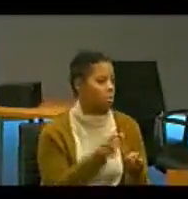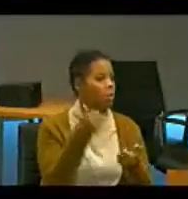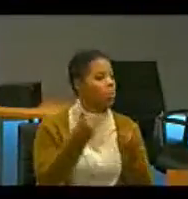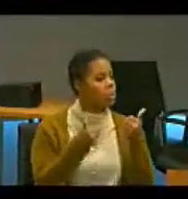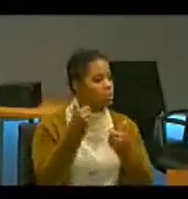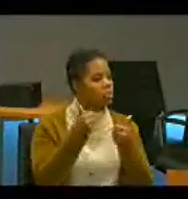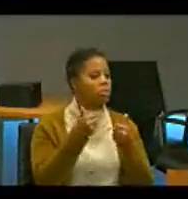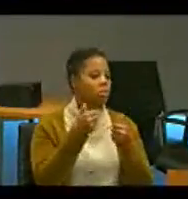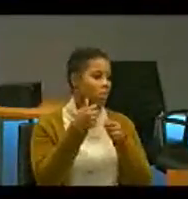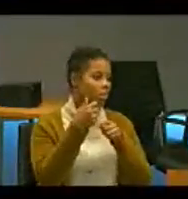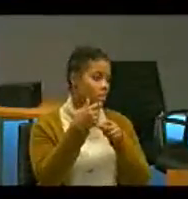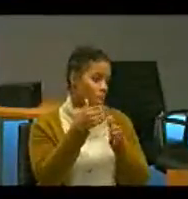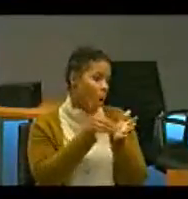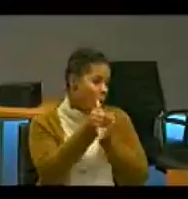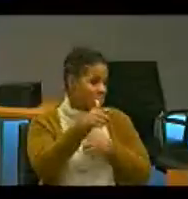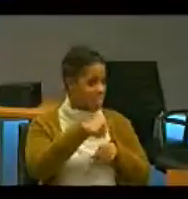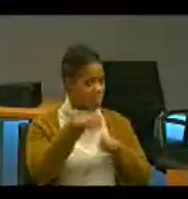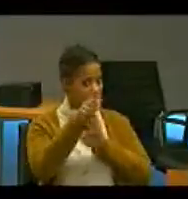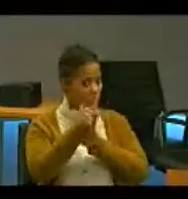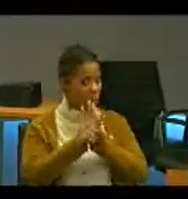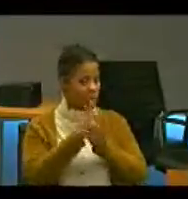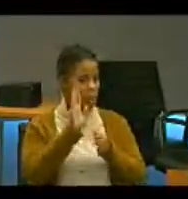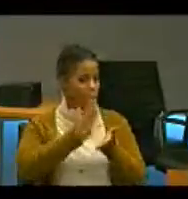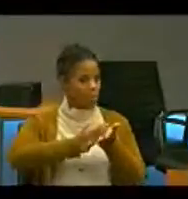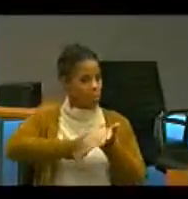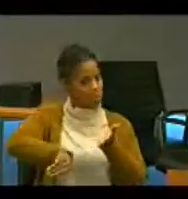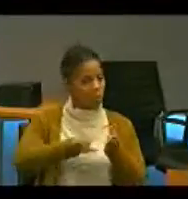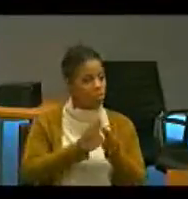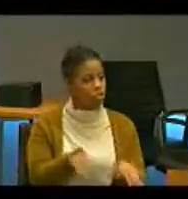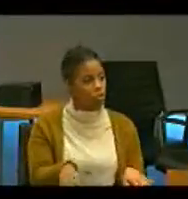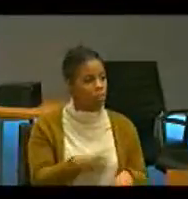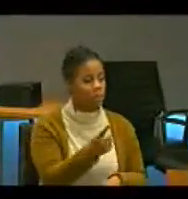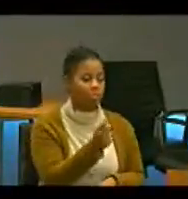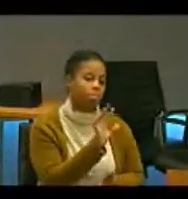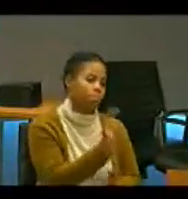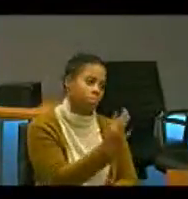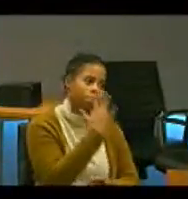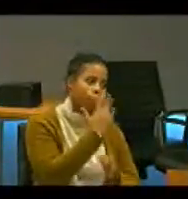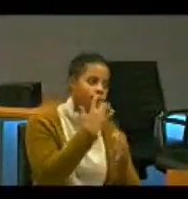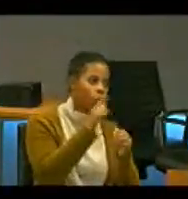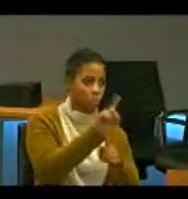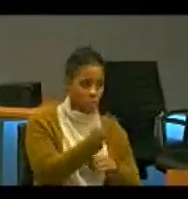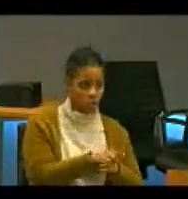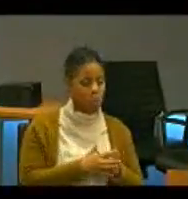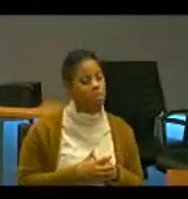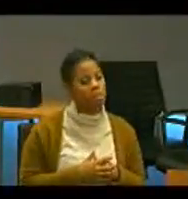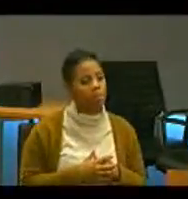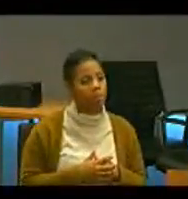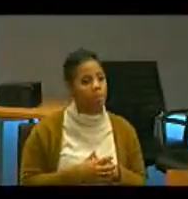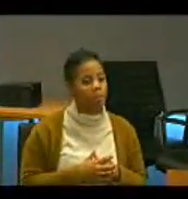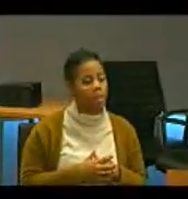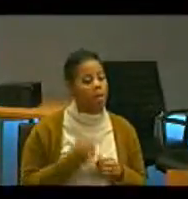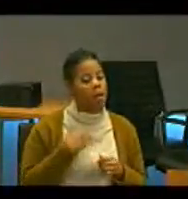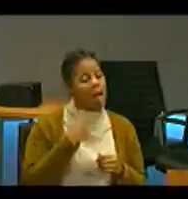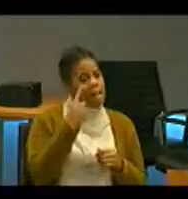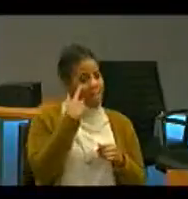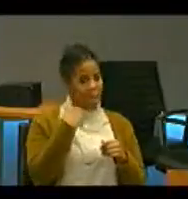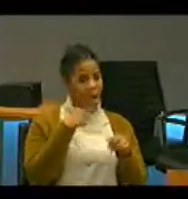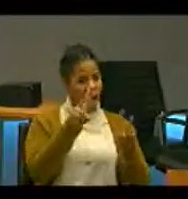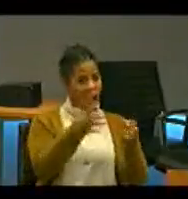push children out. Thank you for the question. I think what I was referring to is that,